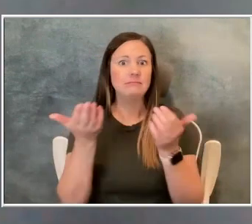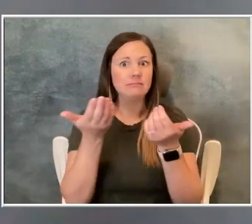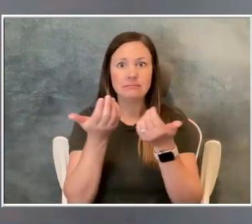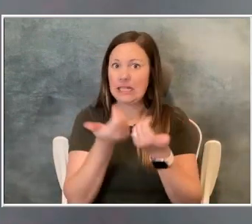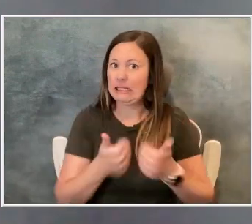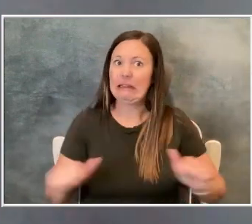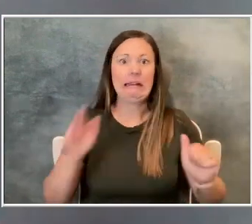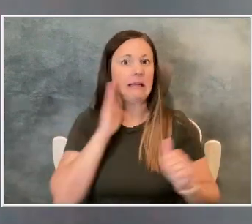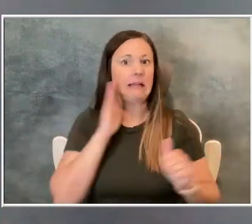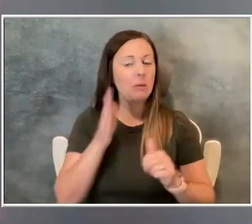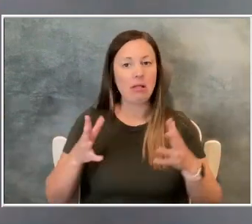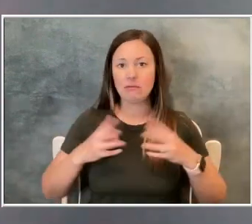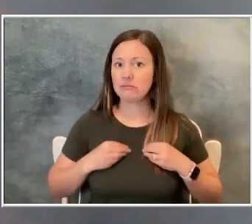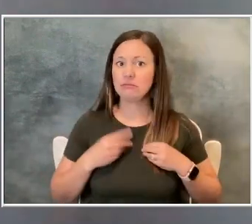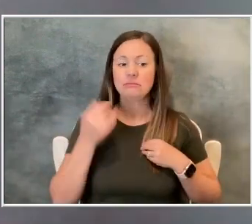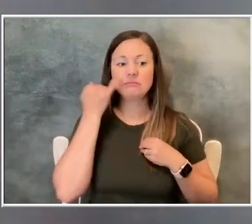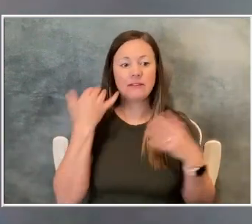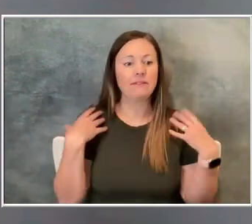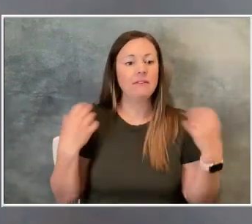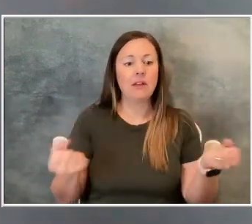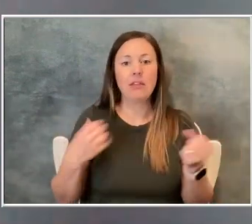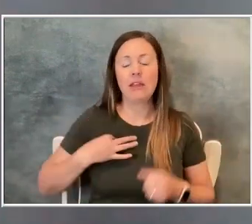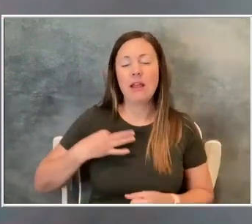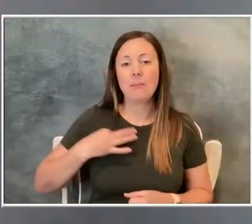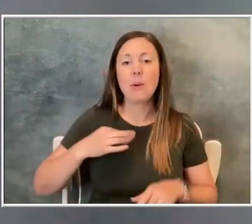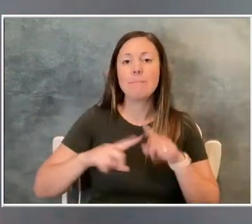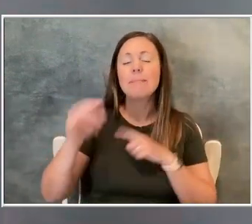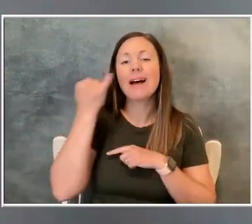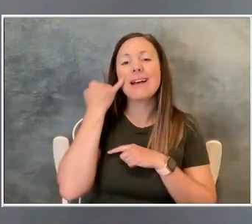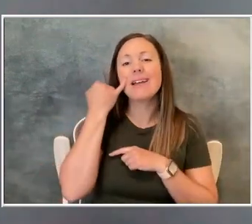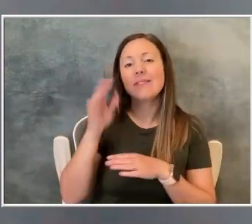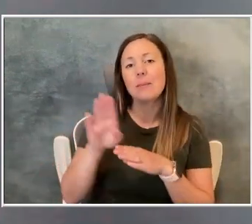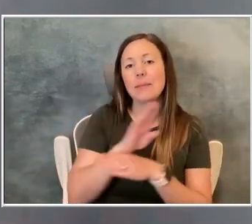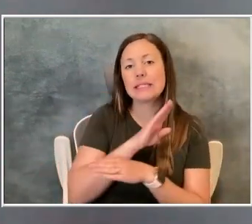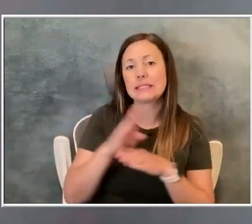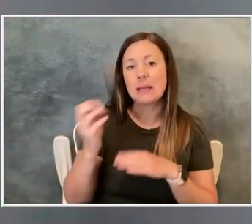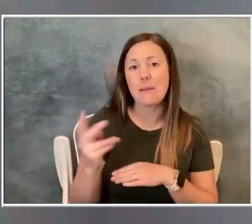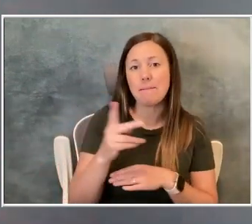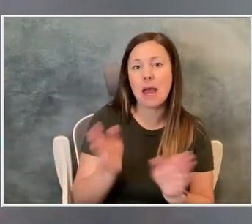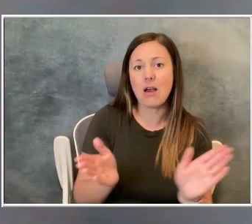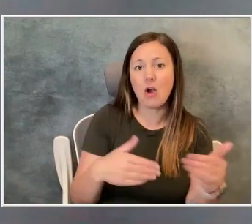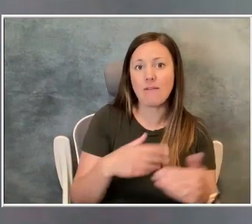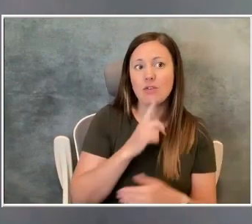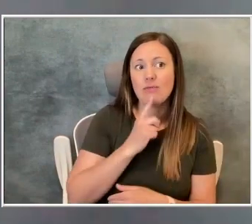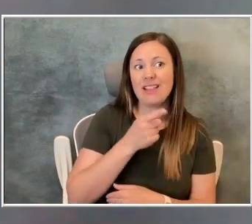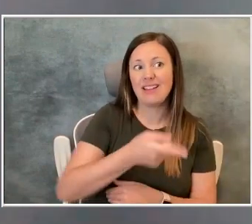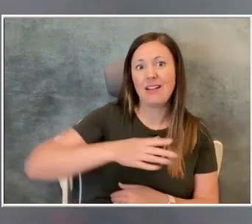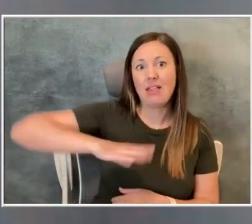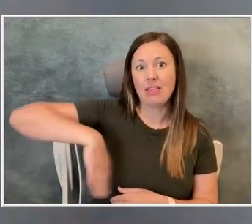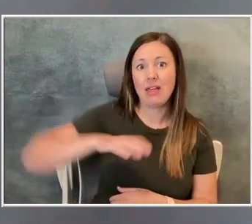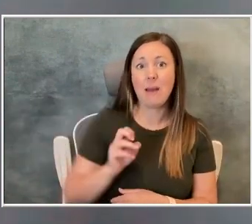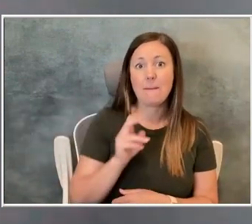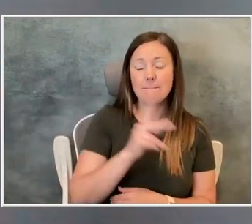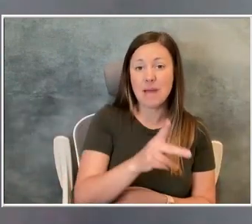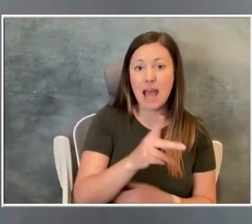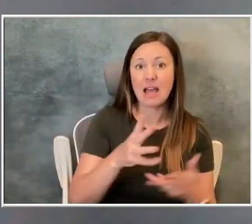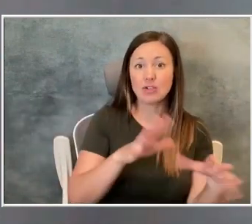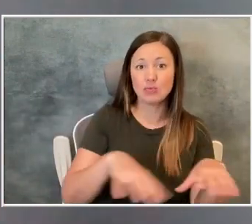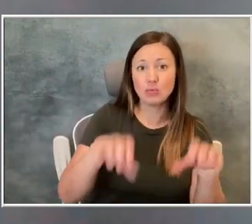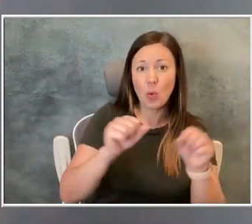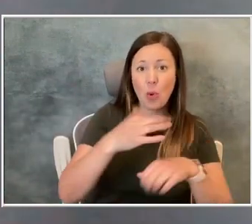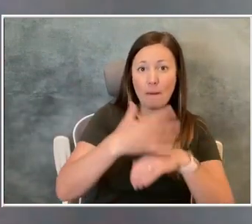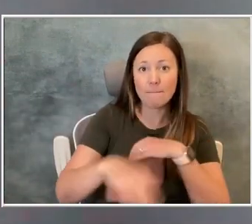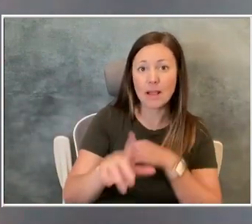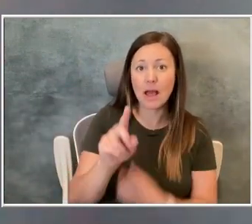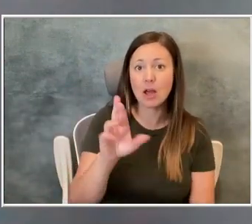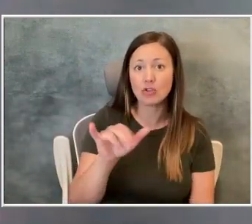healthy eligible donor. However, if there are businesses returning to office that have not yet come back to host blood drives, we'd love